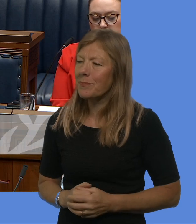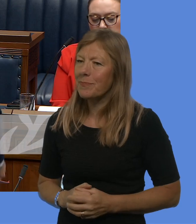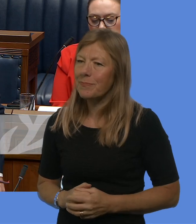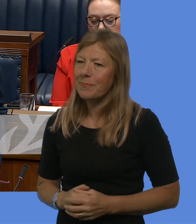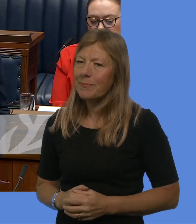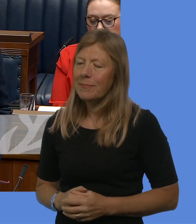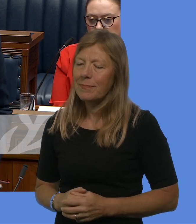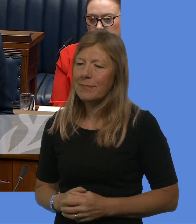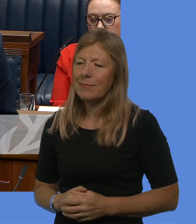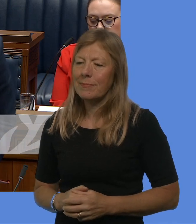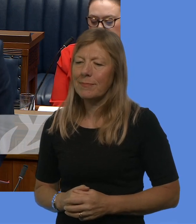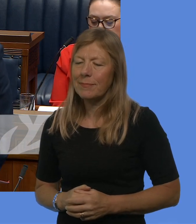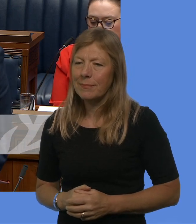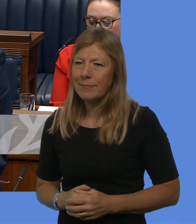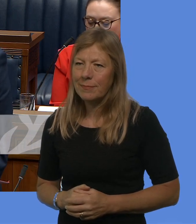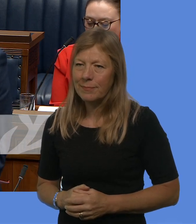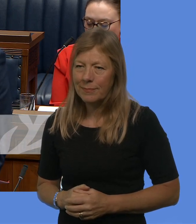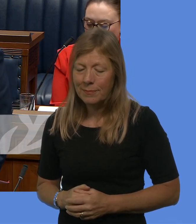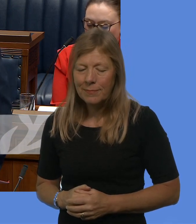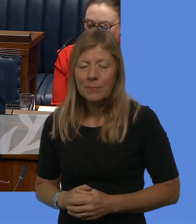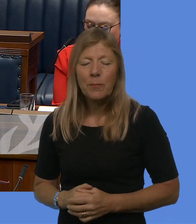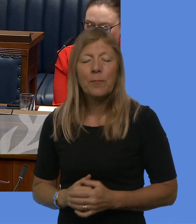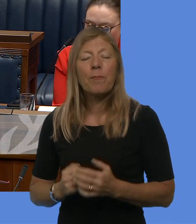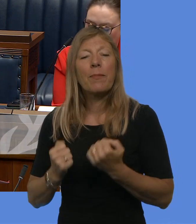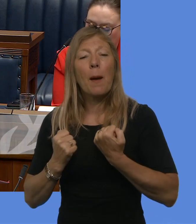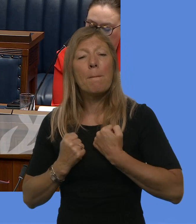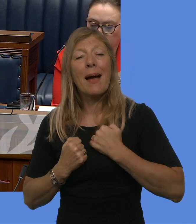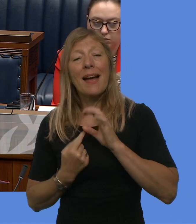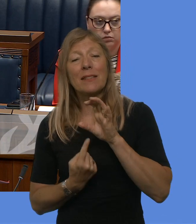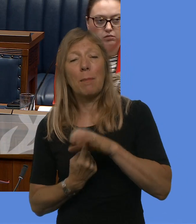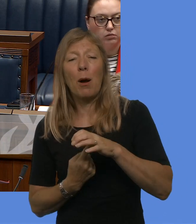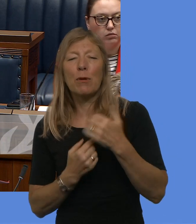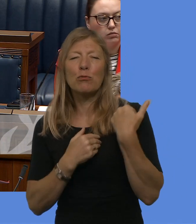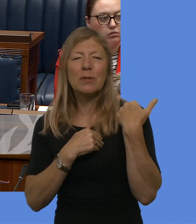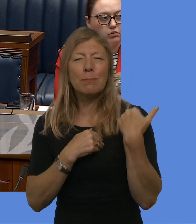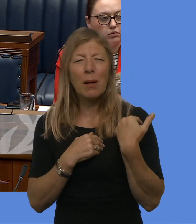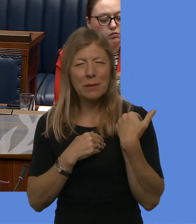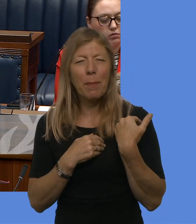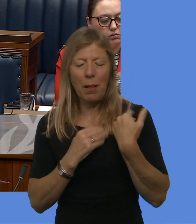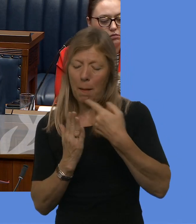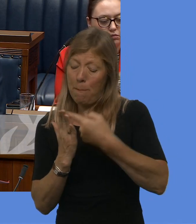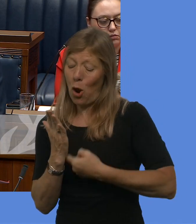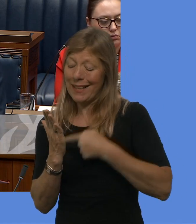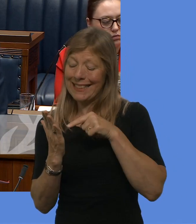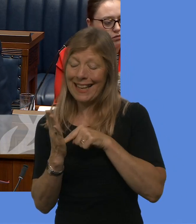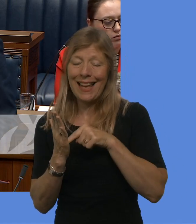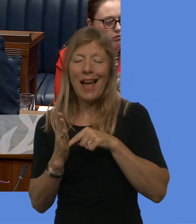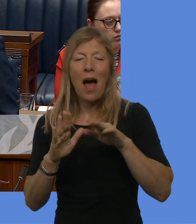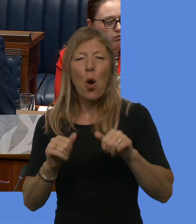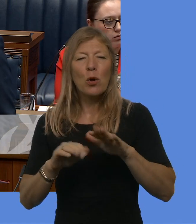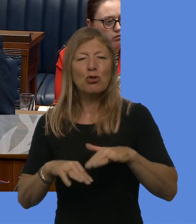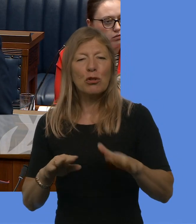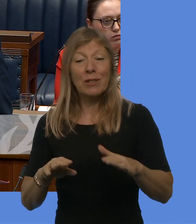Mr Speaker, my department is responsible for the home to school transport policy and the Education Authority for its operation and